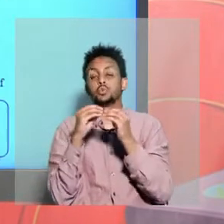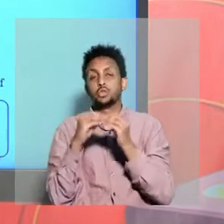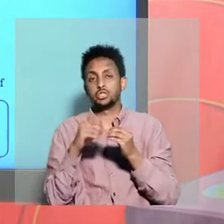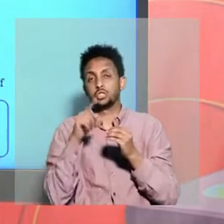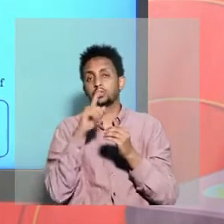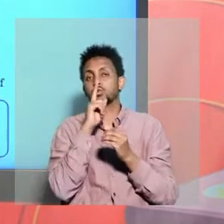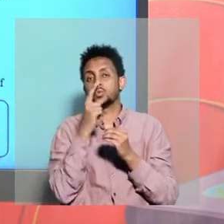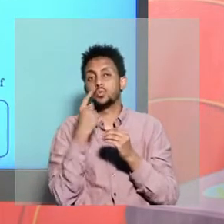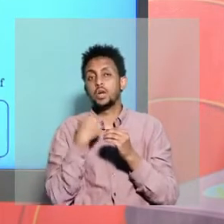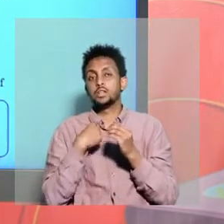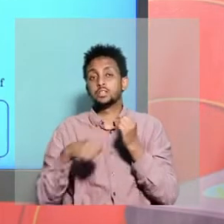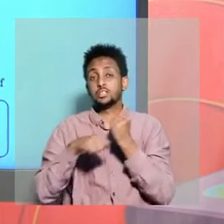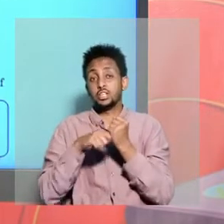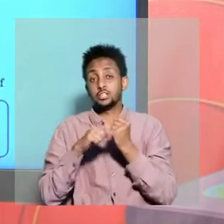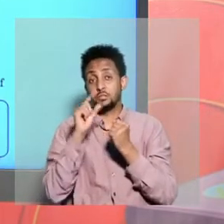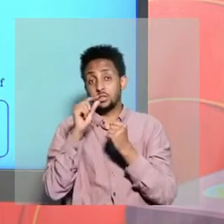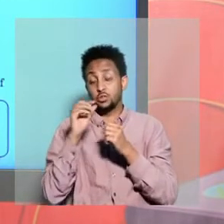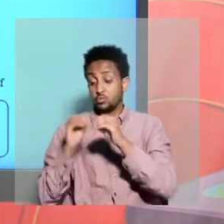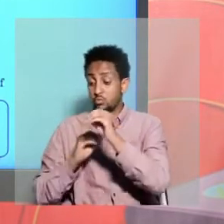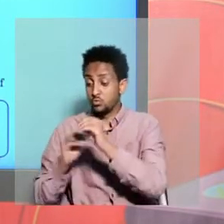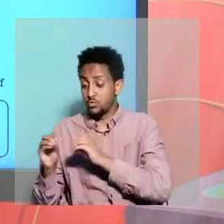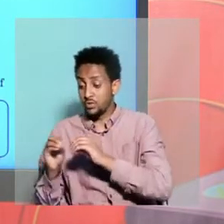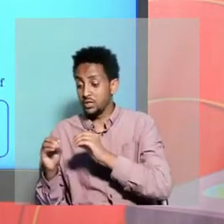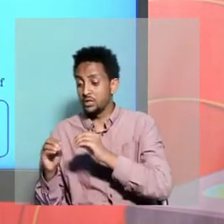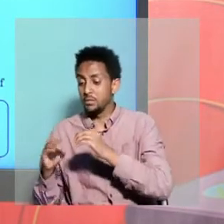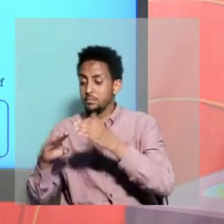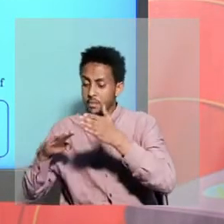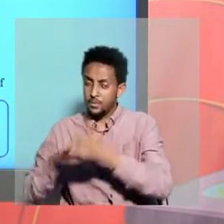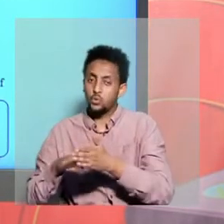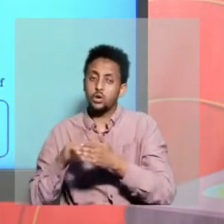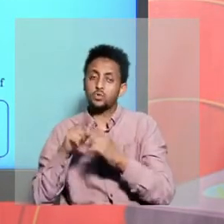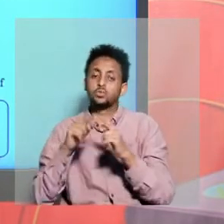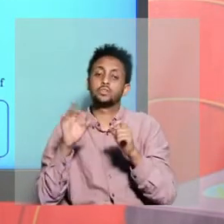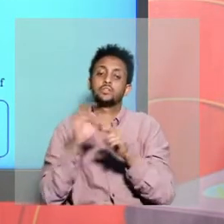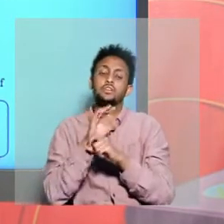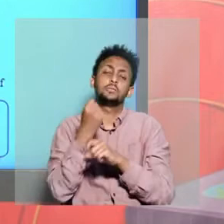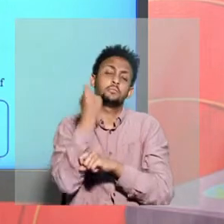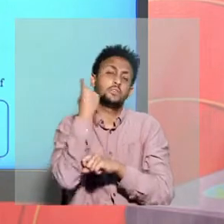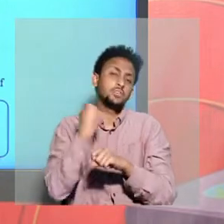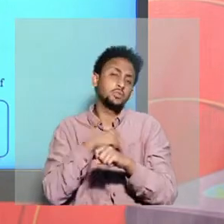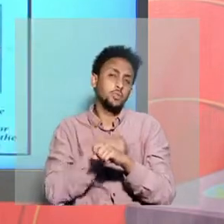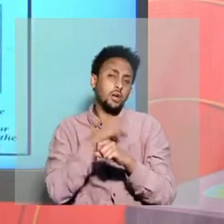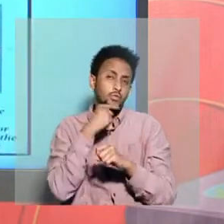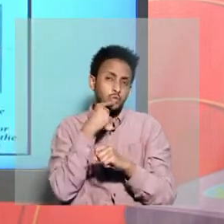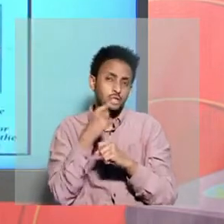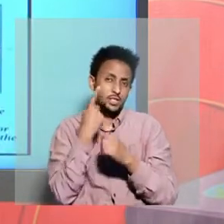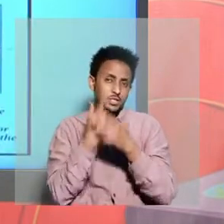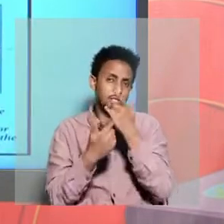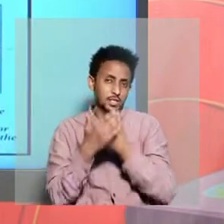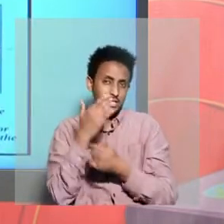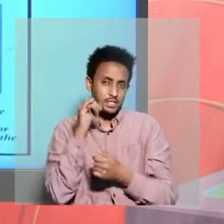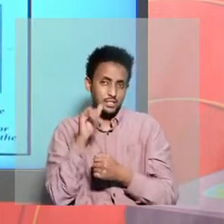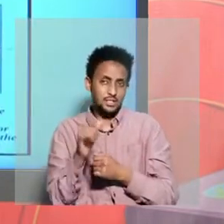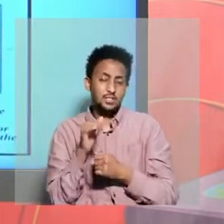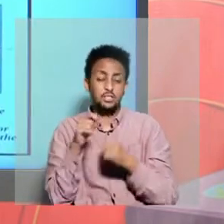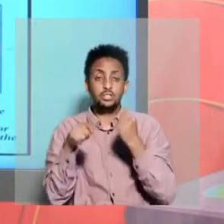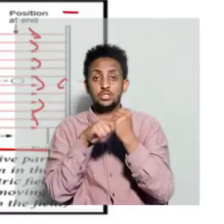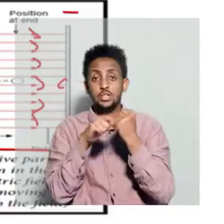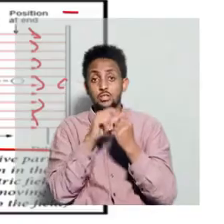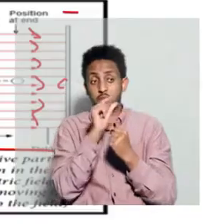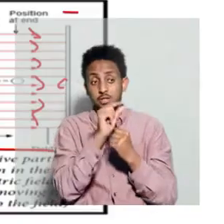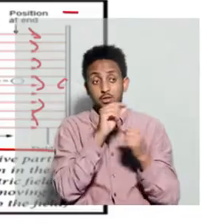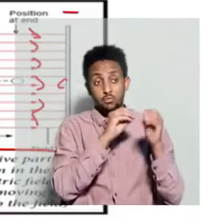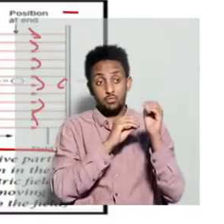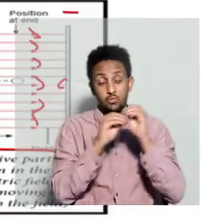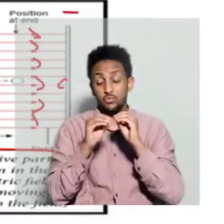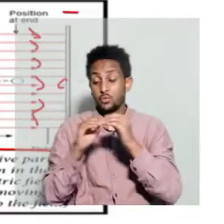This is true as the charged particle is moving perpendicular to the field. Previously, what we have discussed here is as the charged particle is